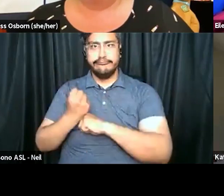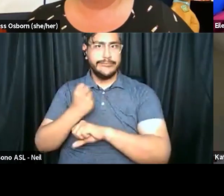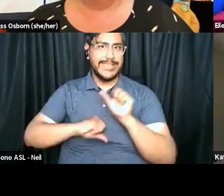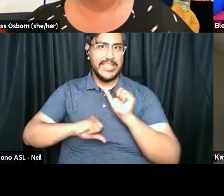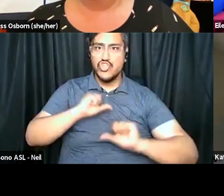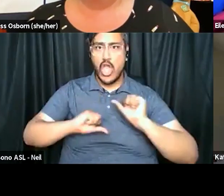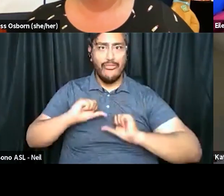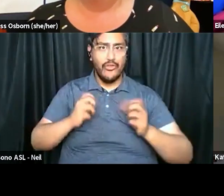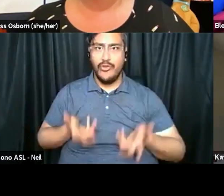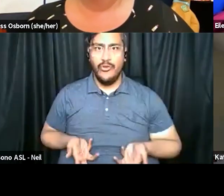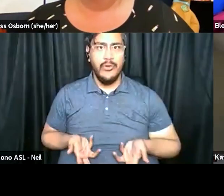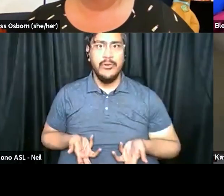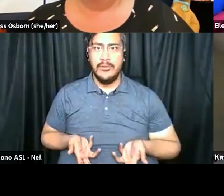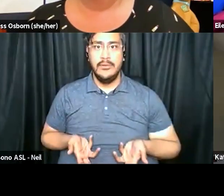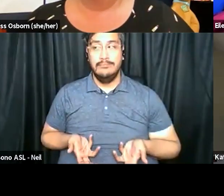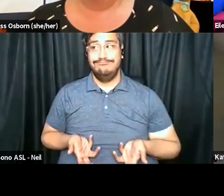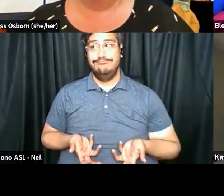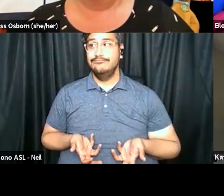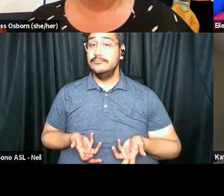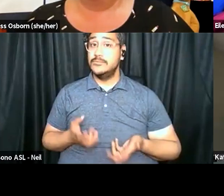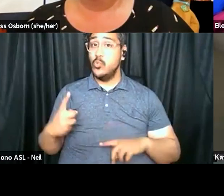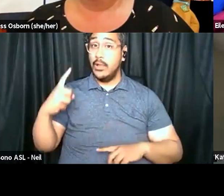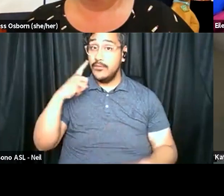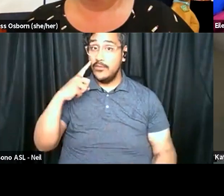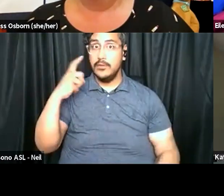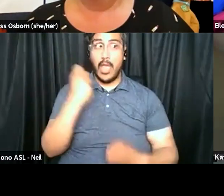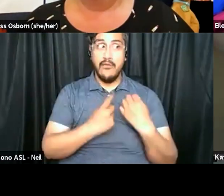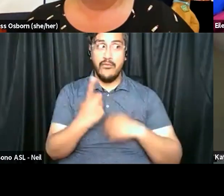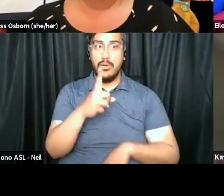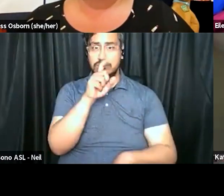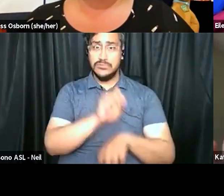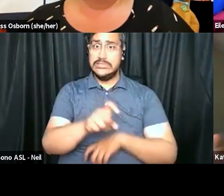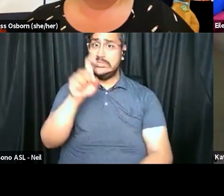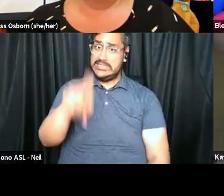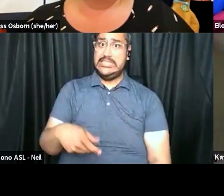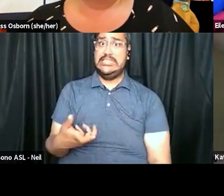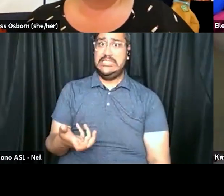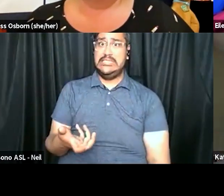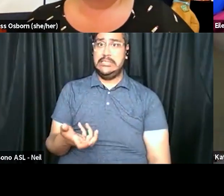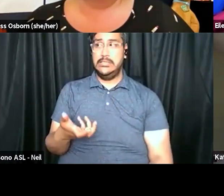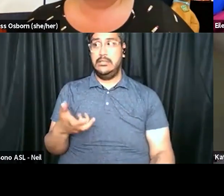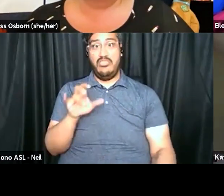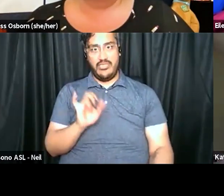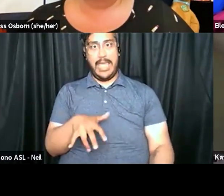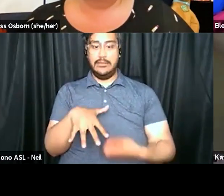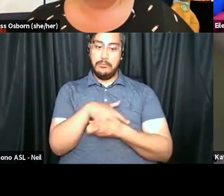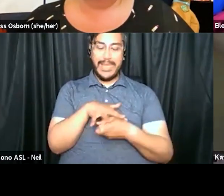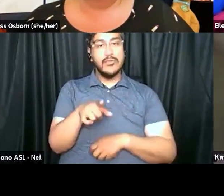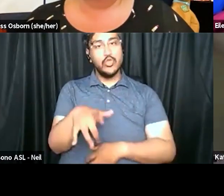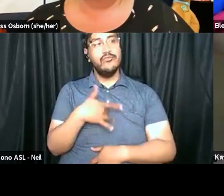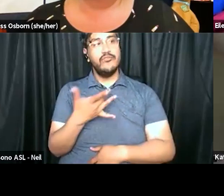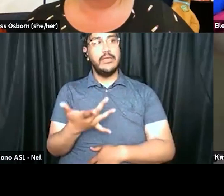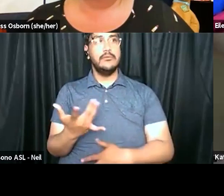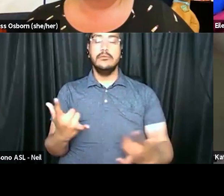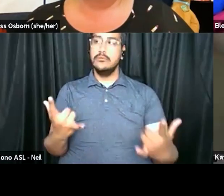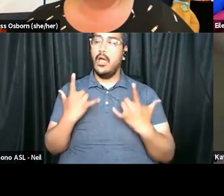this container. And I think everybody needs stuff like that, needs places where you're safe and where you're loved and where